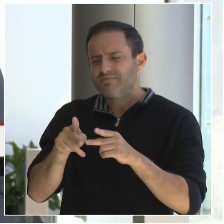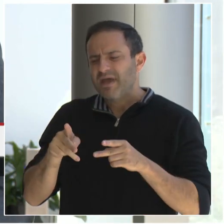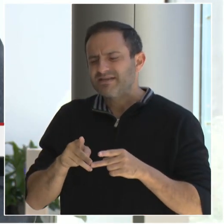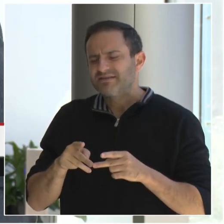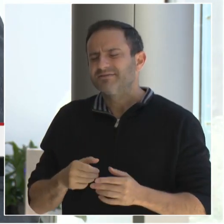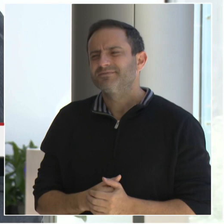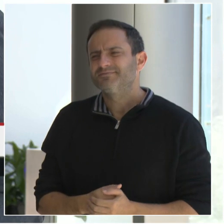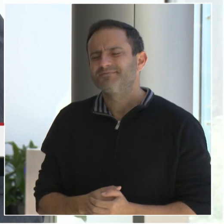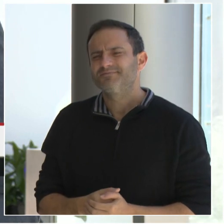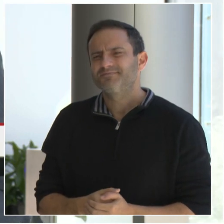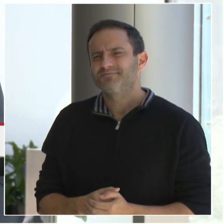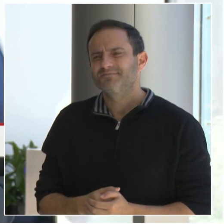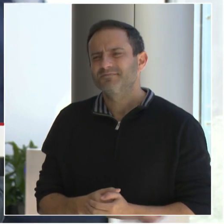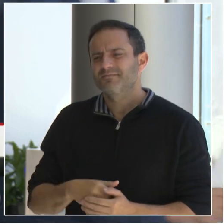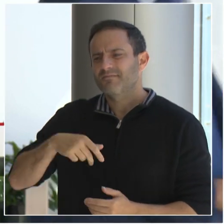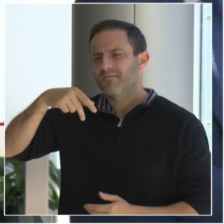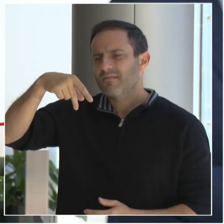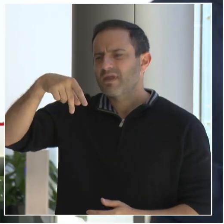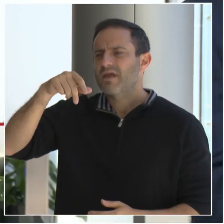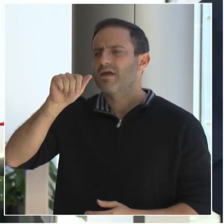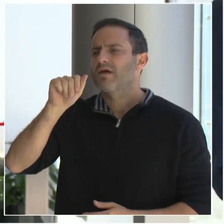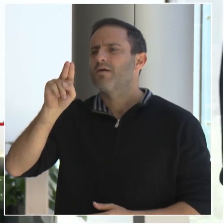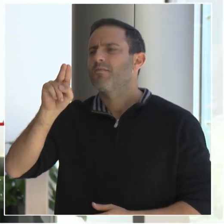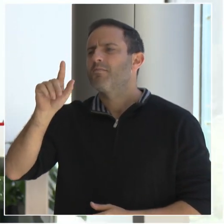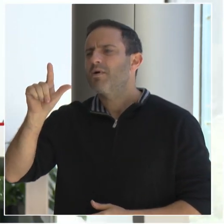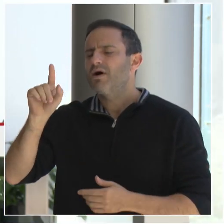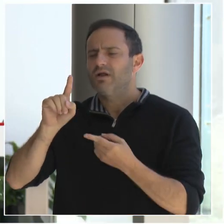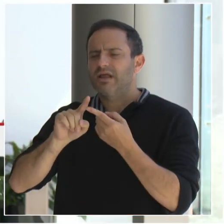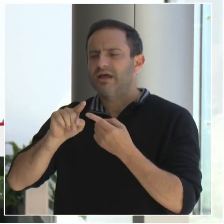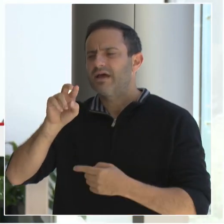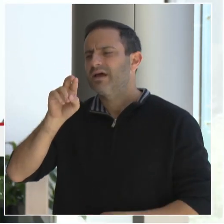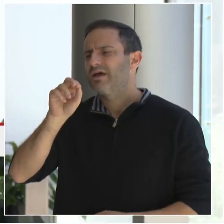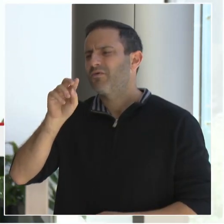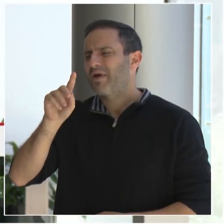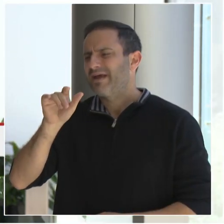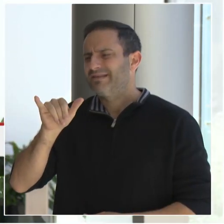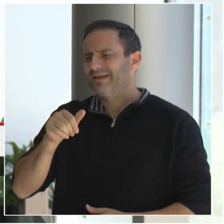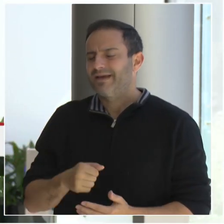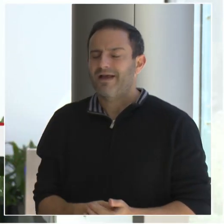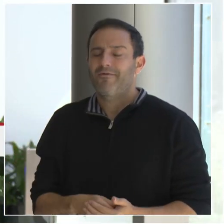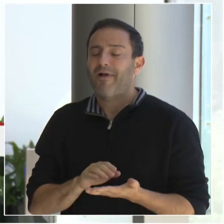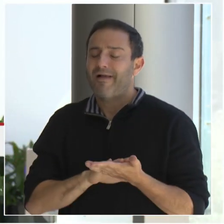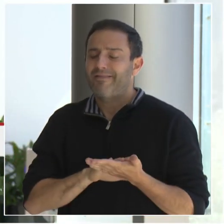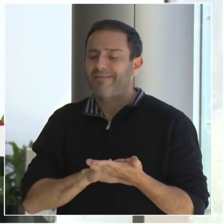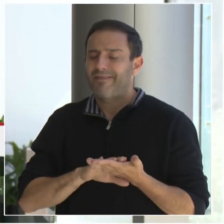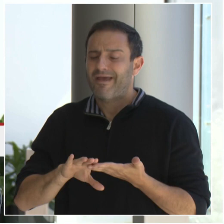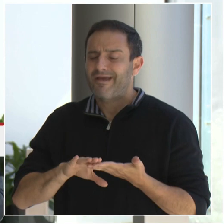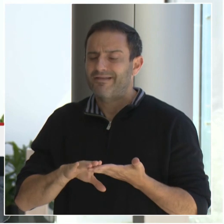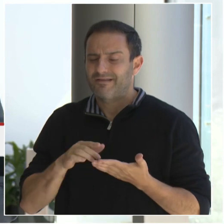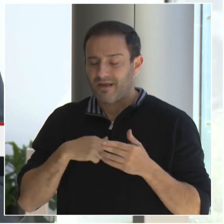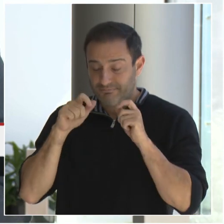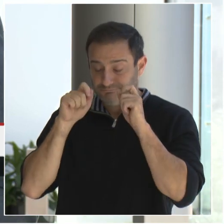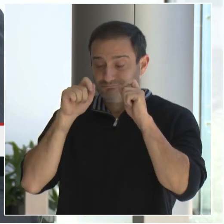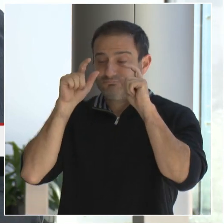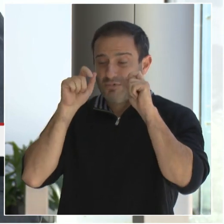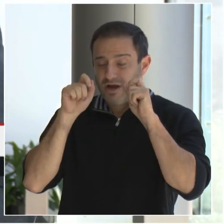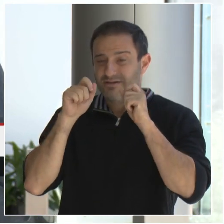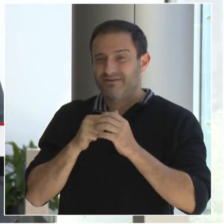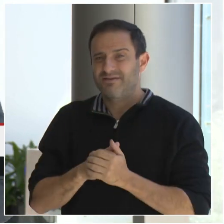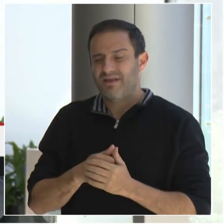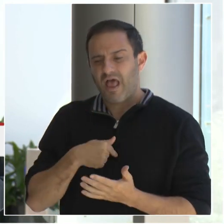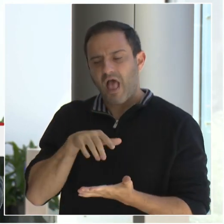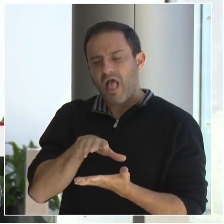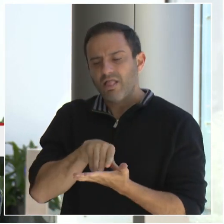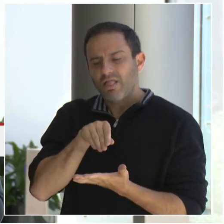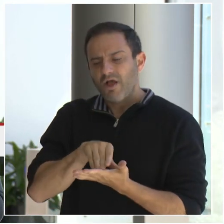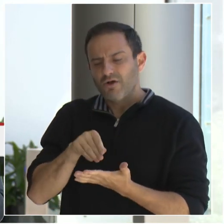space. And Paul and Randy, I think, were being generous. Because I was quite surprised. I learned a new